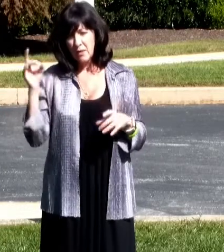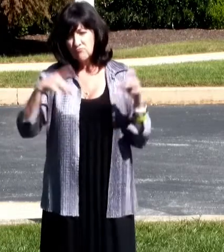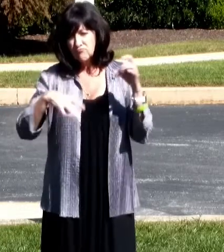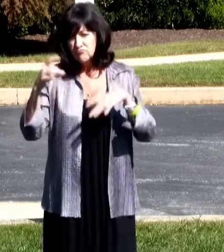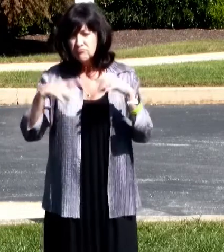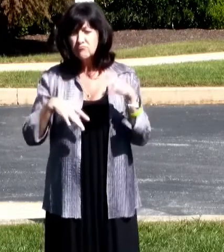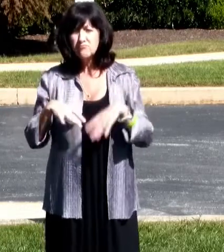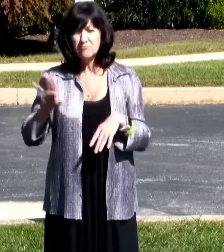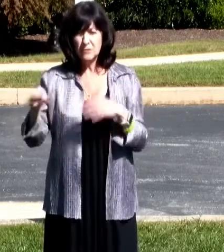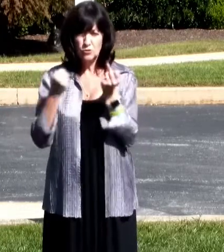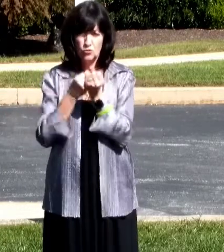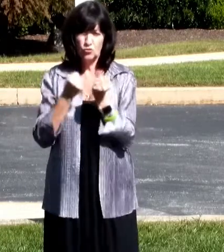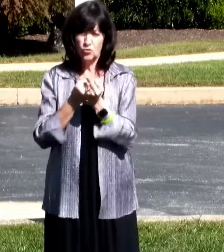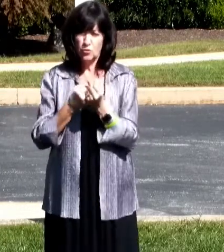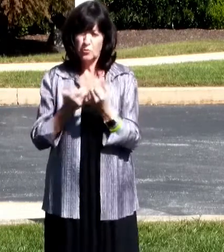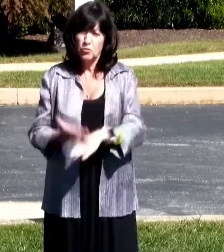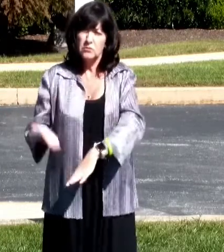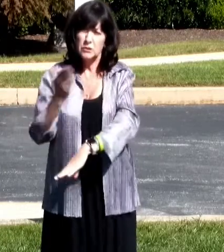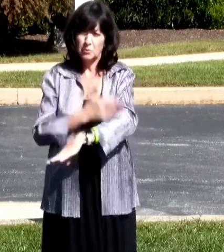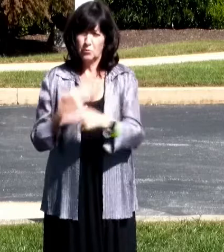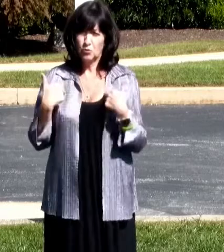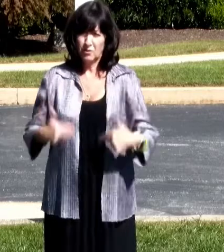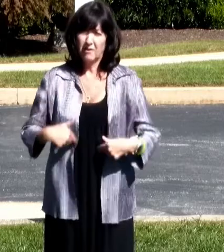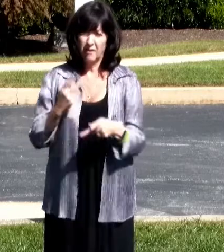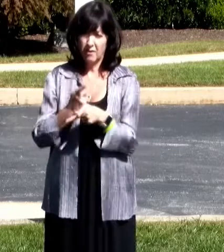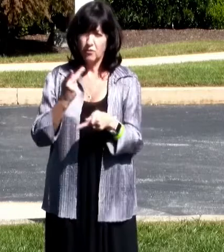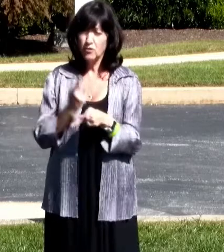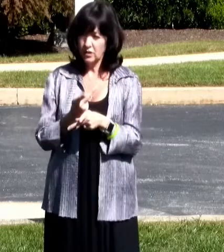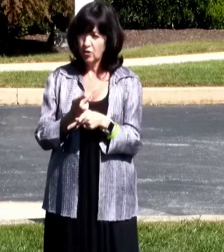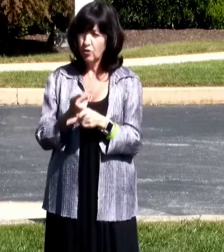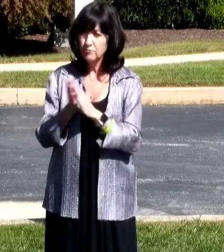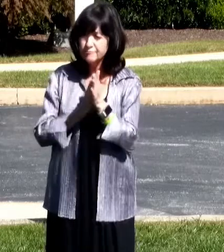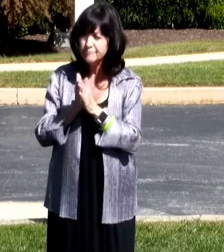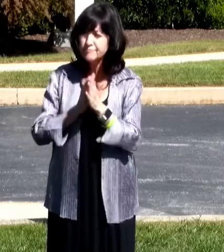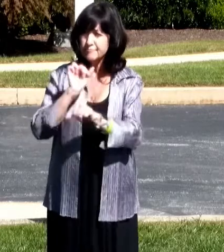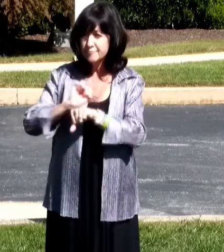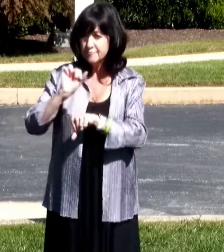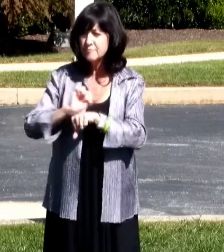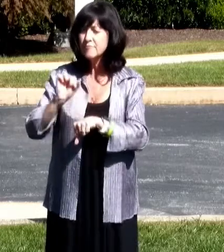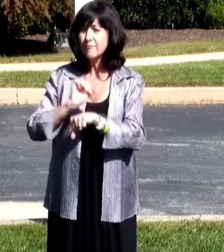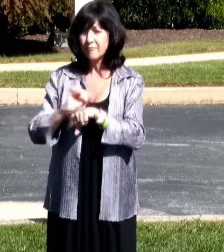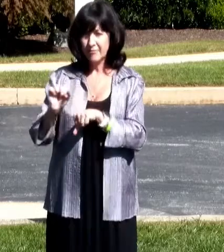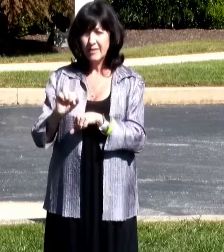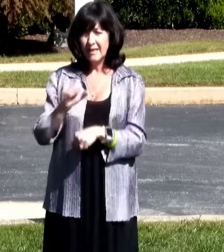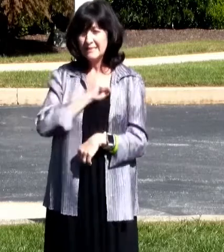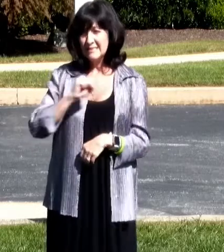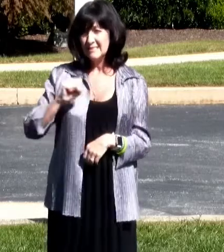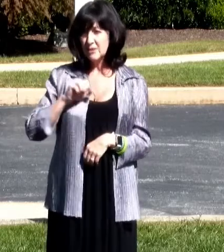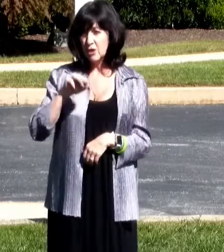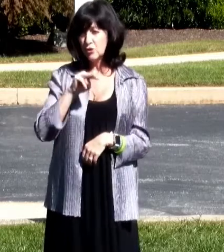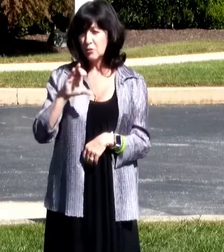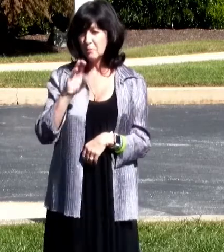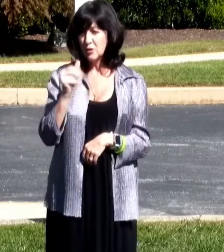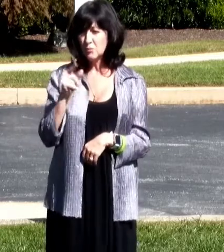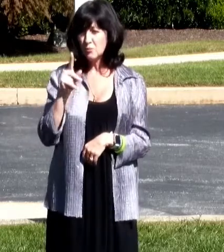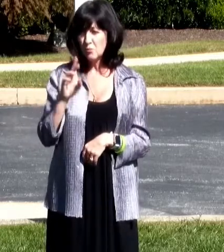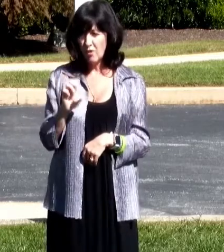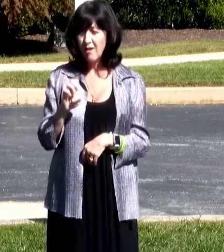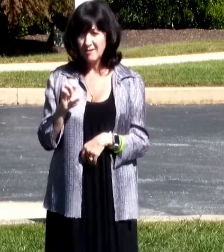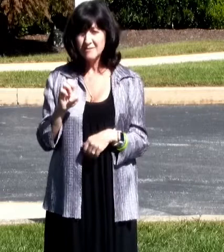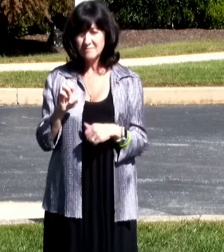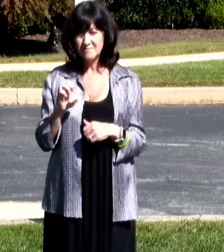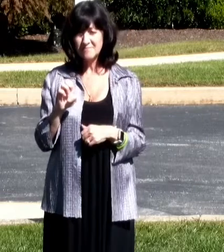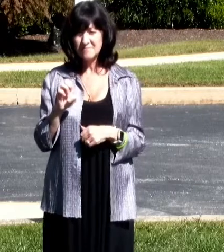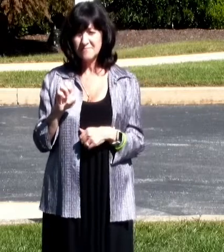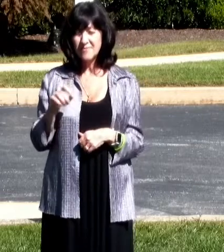Senators Sarah McBride and Dave Sokola are here. Senator McBride is the new chair of the Health Committee. Senator Dave Sokola is the president pro tem. If they,